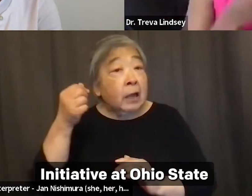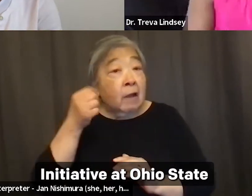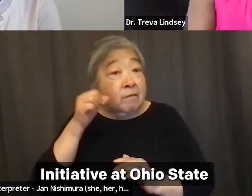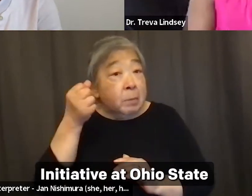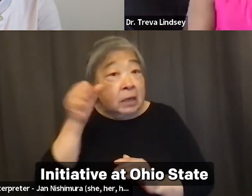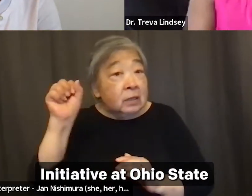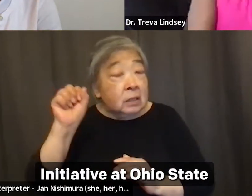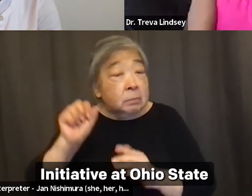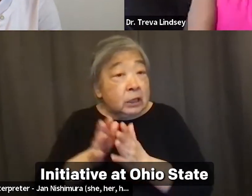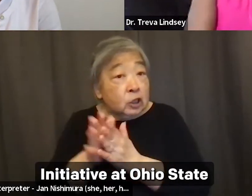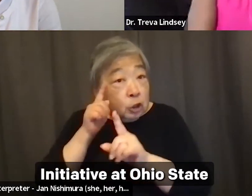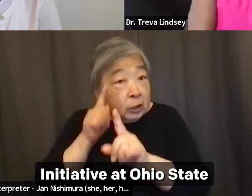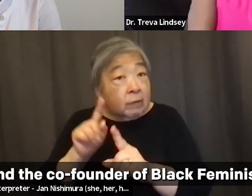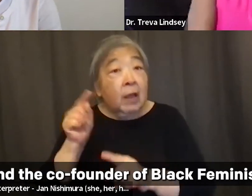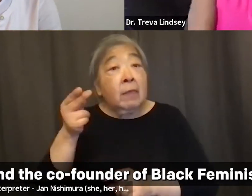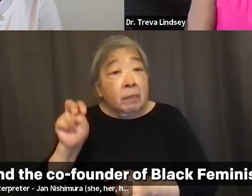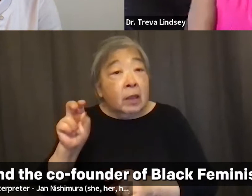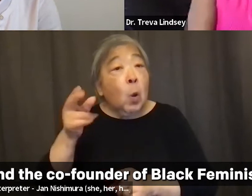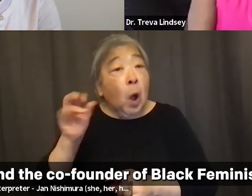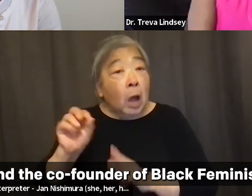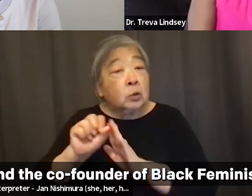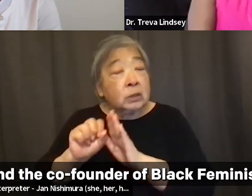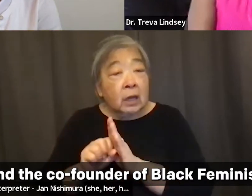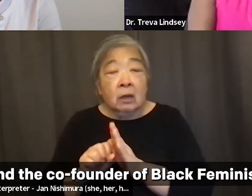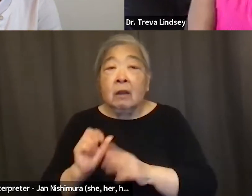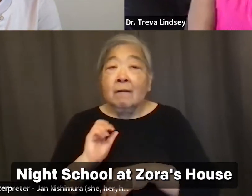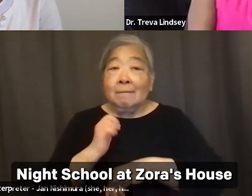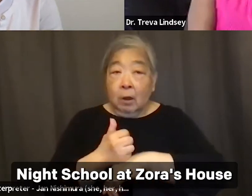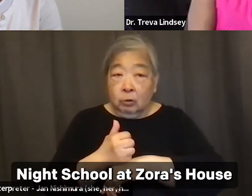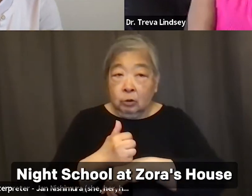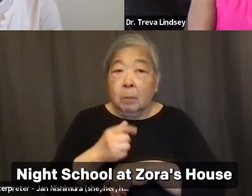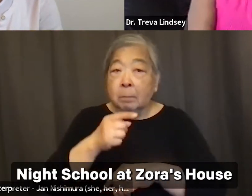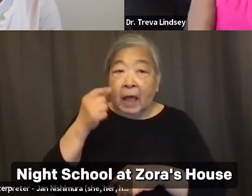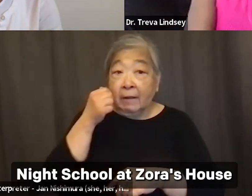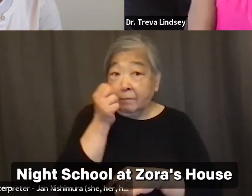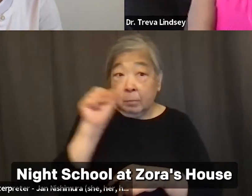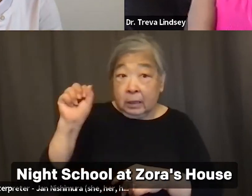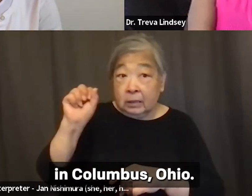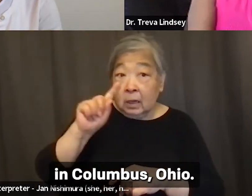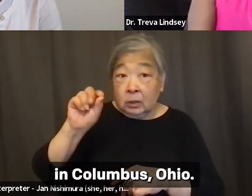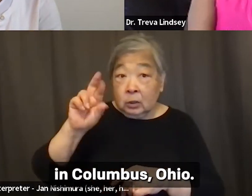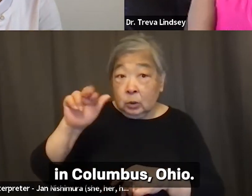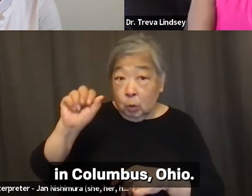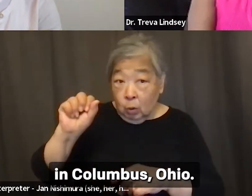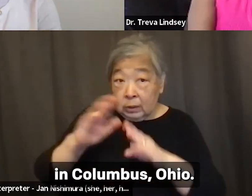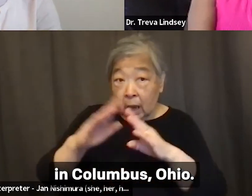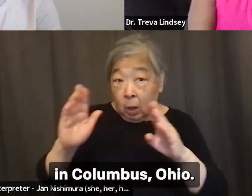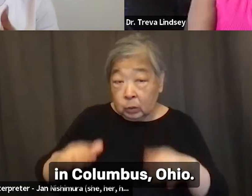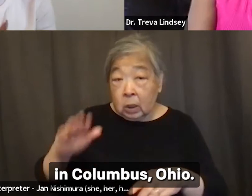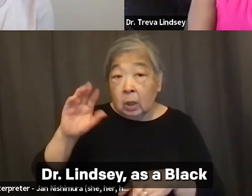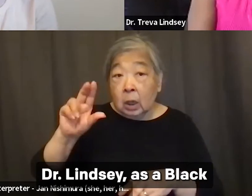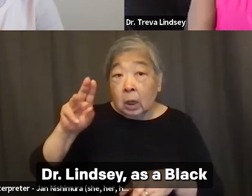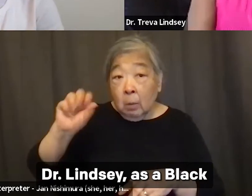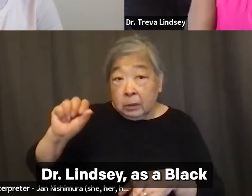Initiative at Ohio State and the co-founder of Black Feminist Night School at Zora's House in Columbus, Ohio.